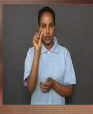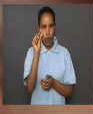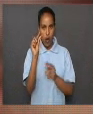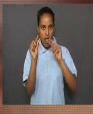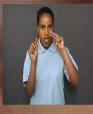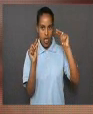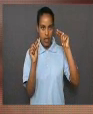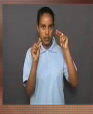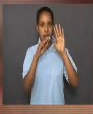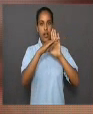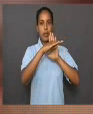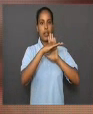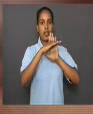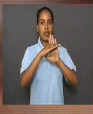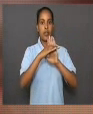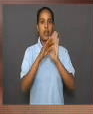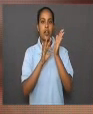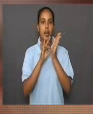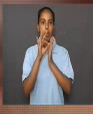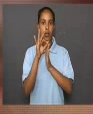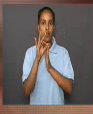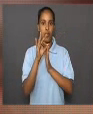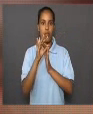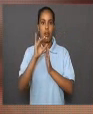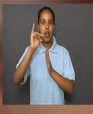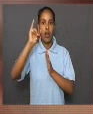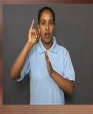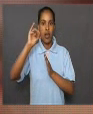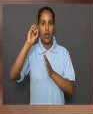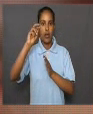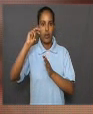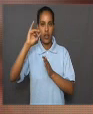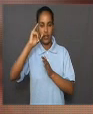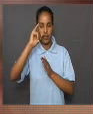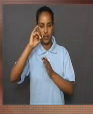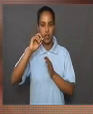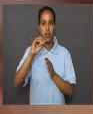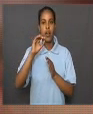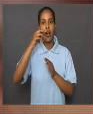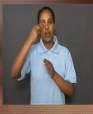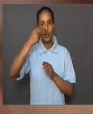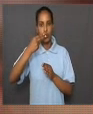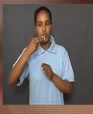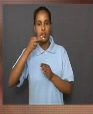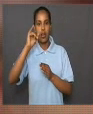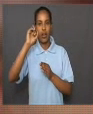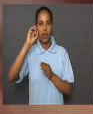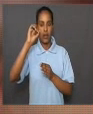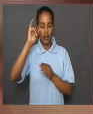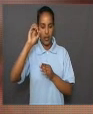n represents the number of ionizable hydrogen ions